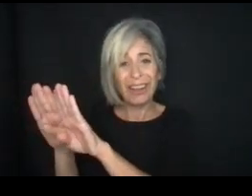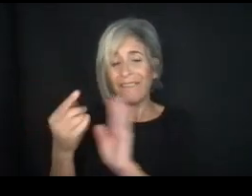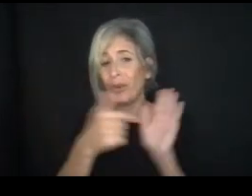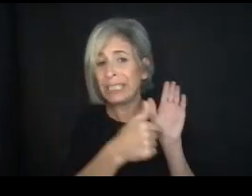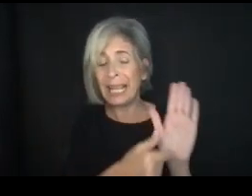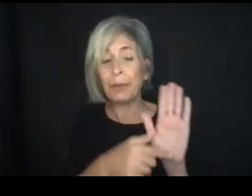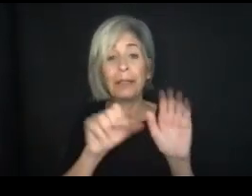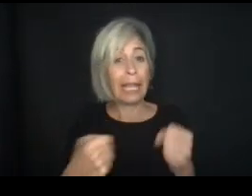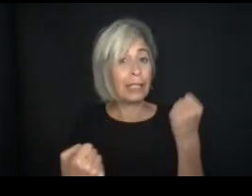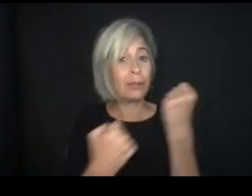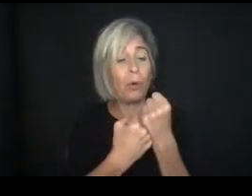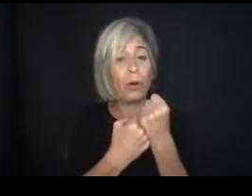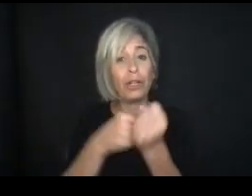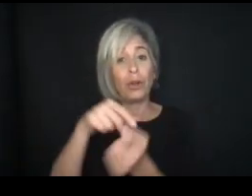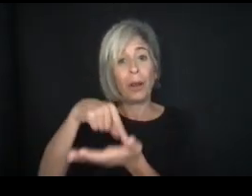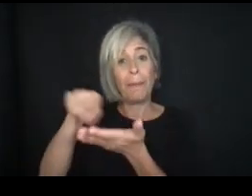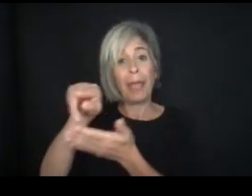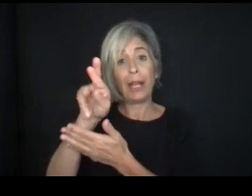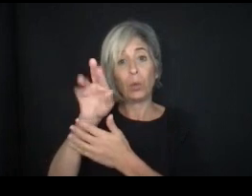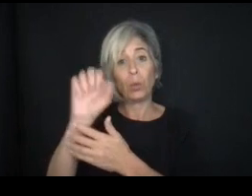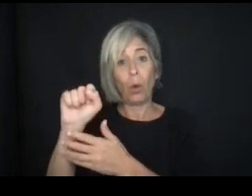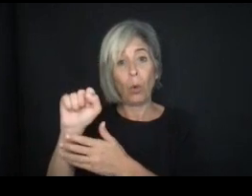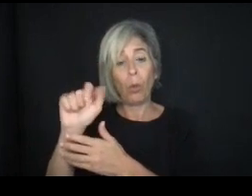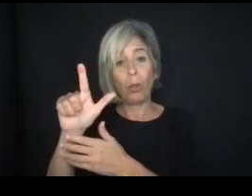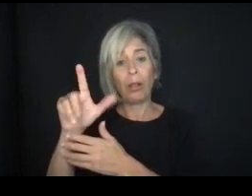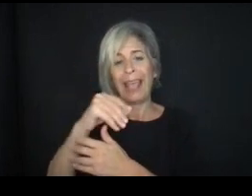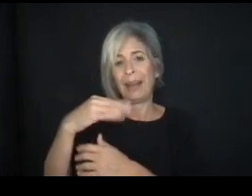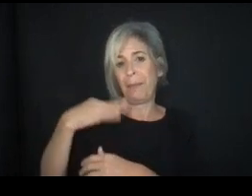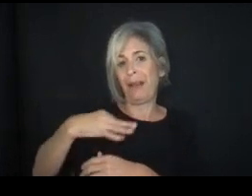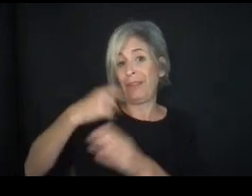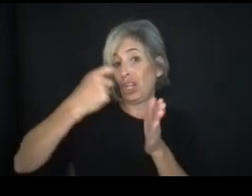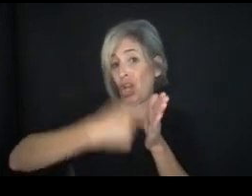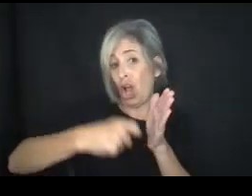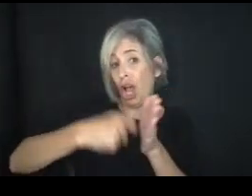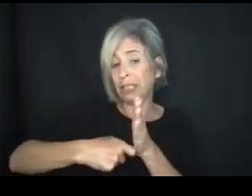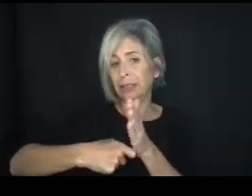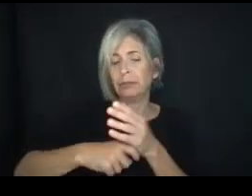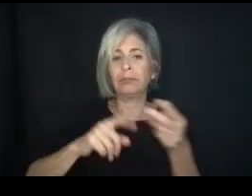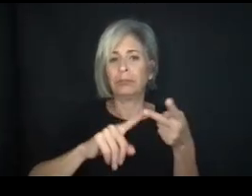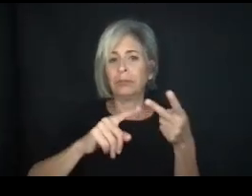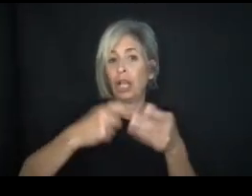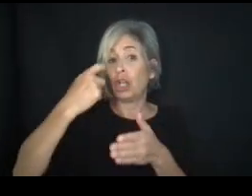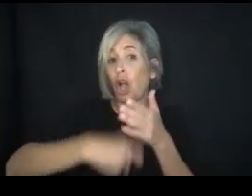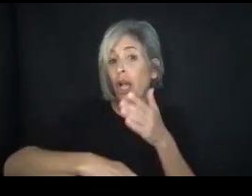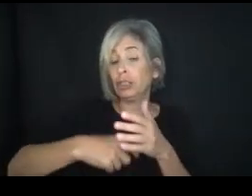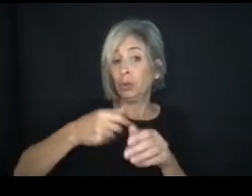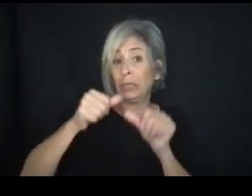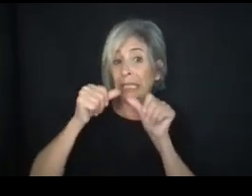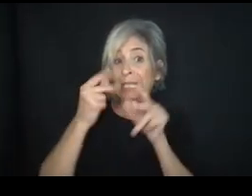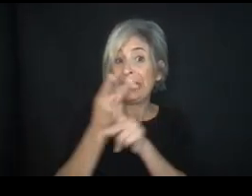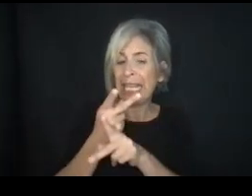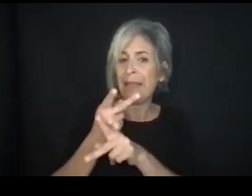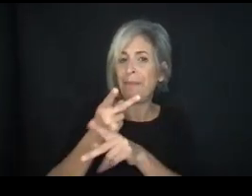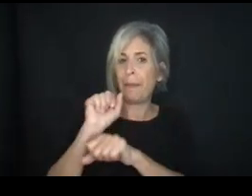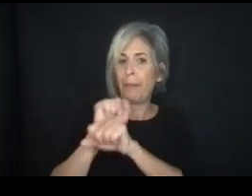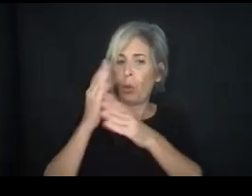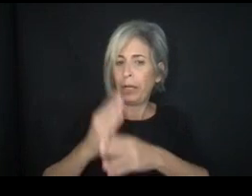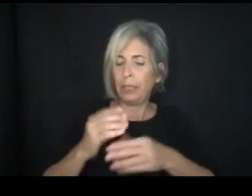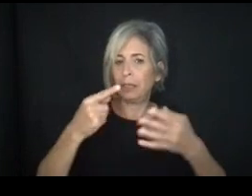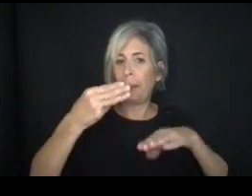can support your payroll and benefit costs, costs to retain your employees, your mortgage, rent,